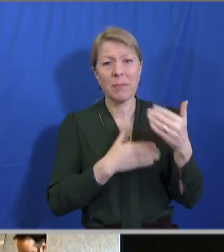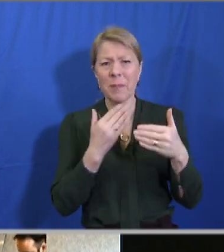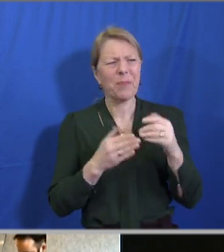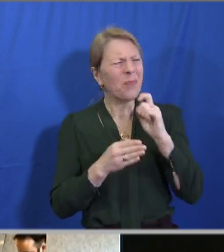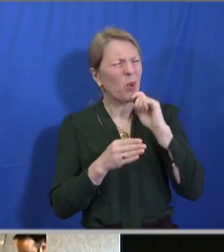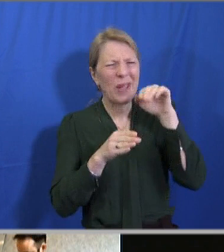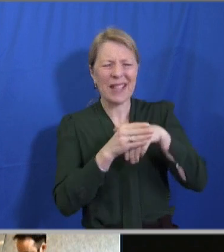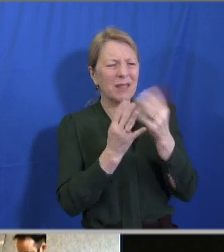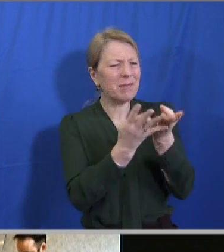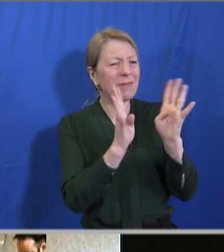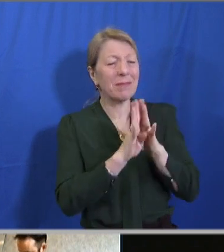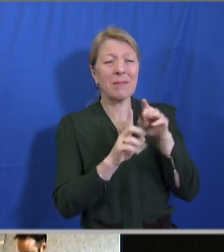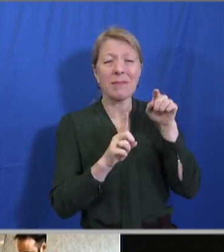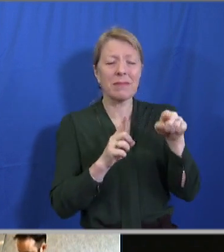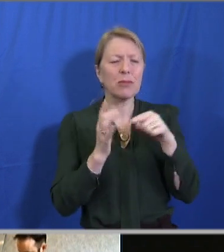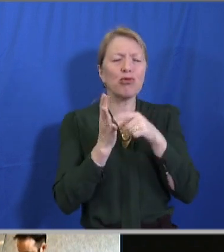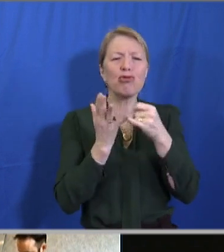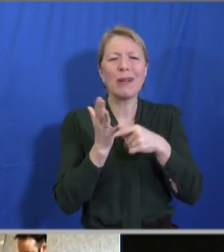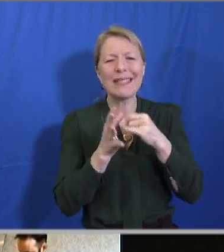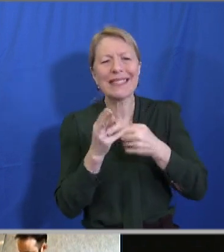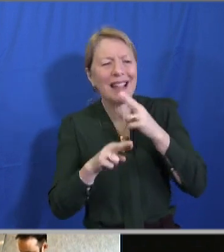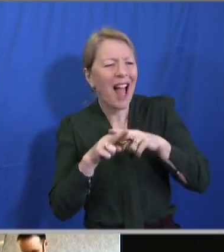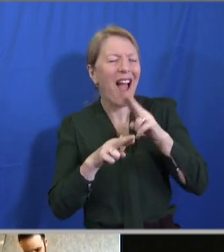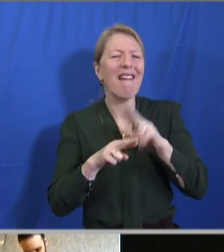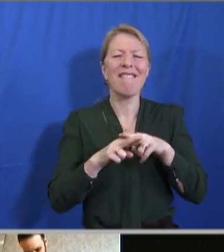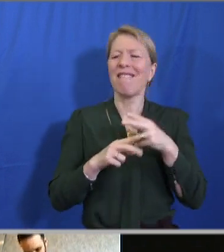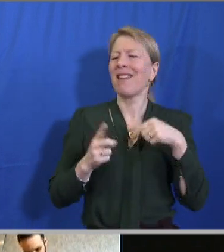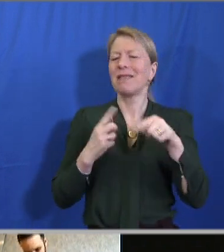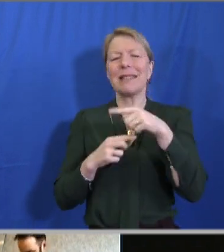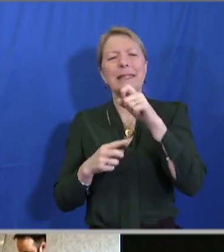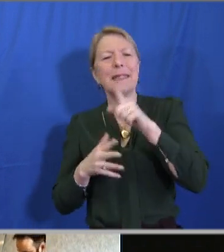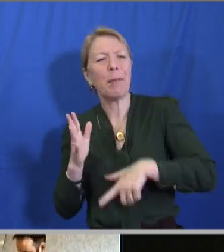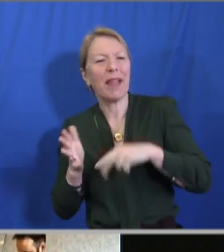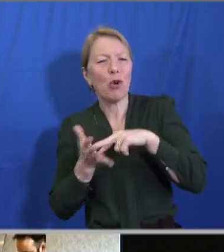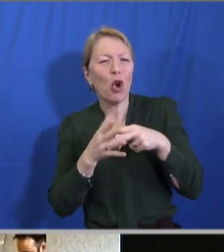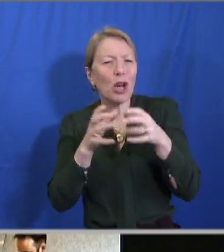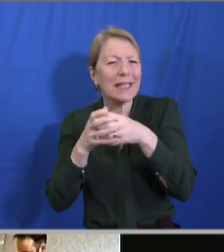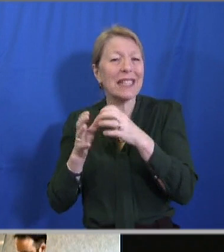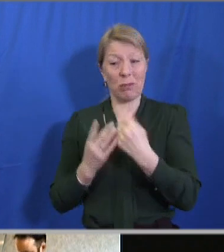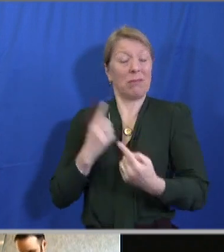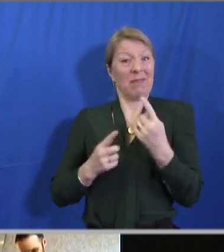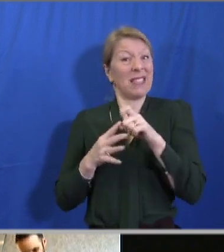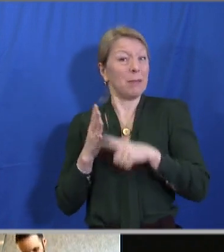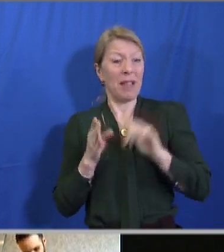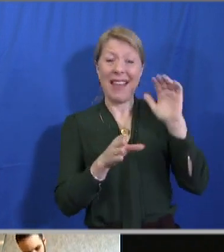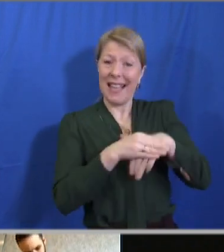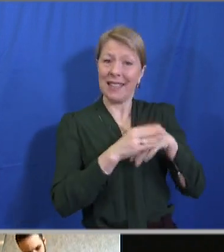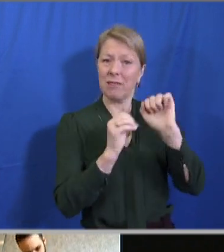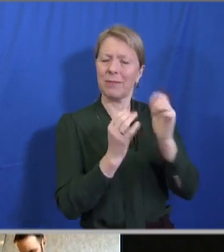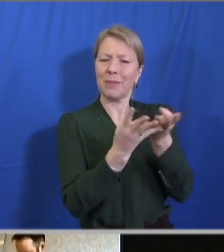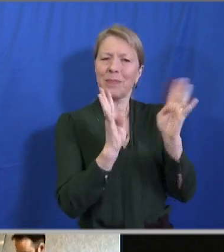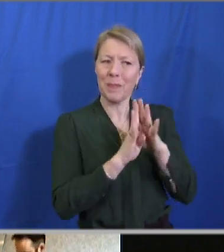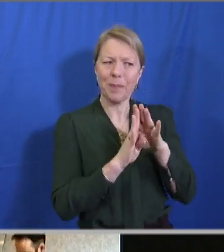representative organisations and disabled people. This has helped us to work in partnership to bring forward innovative and